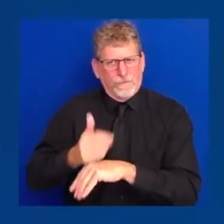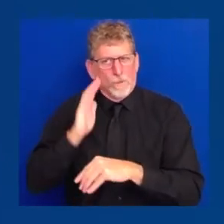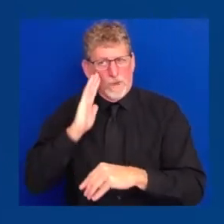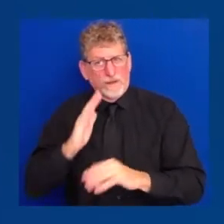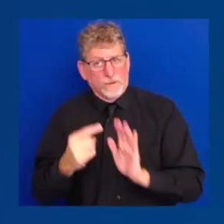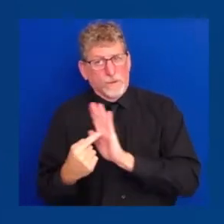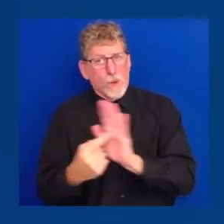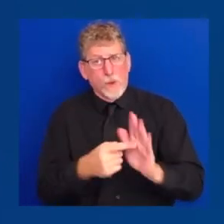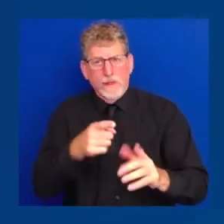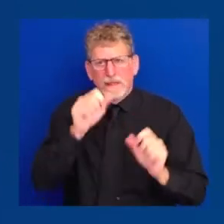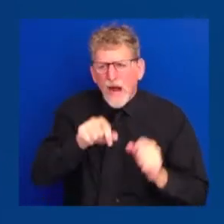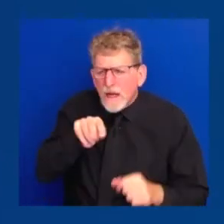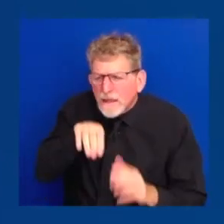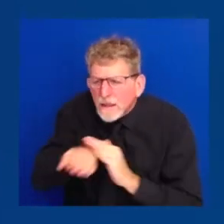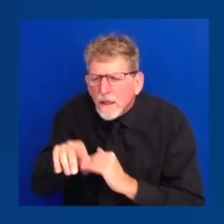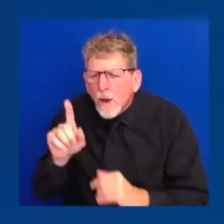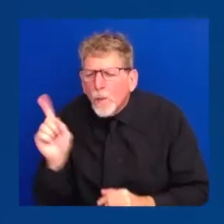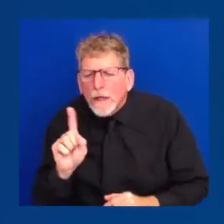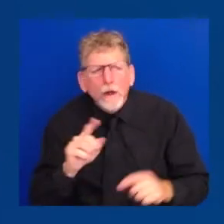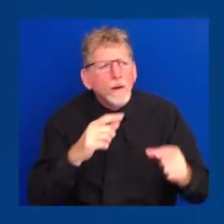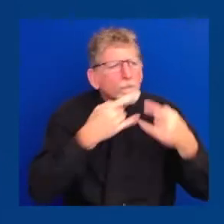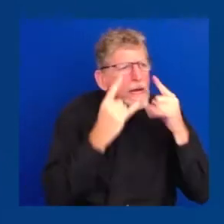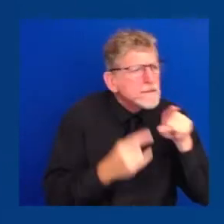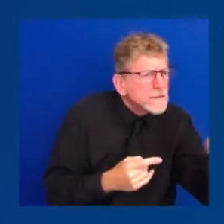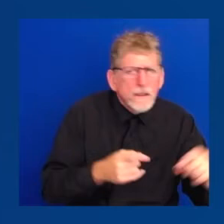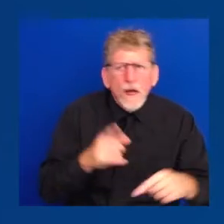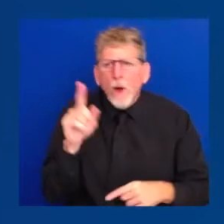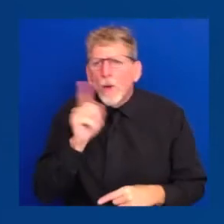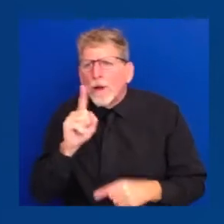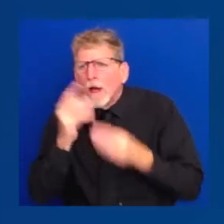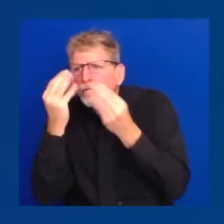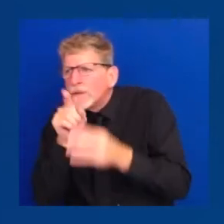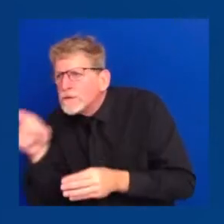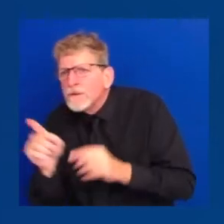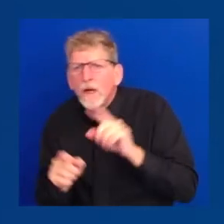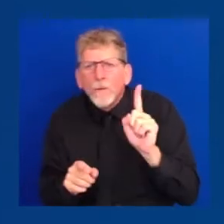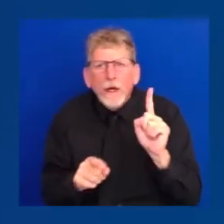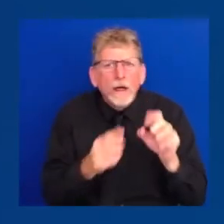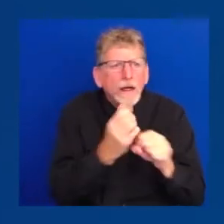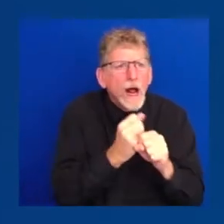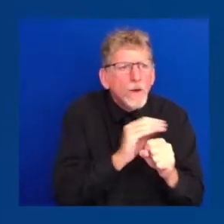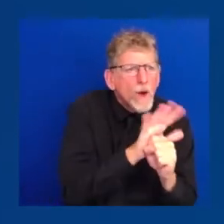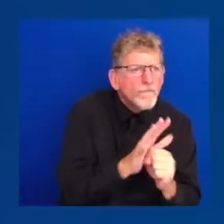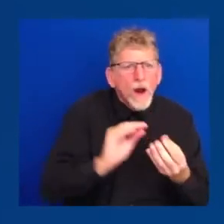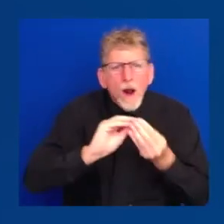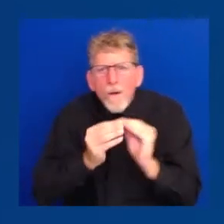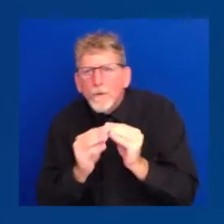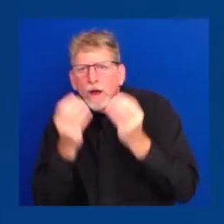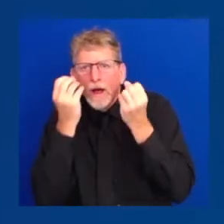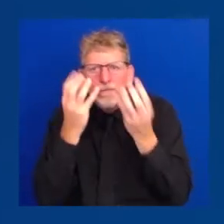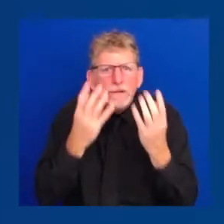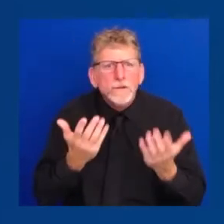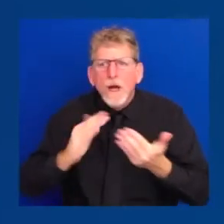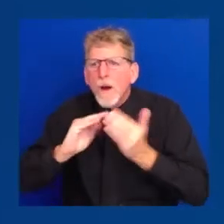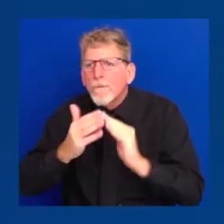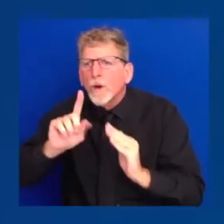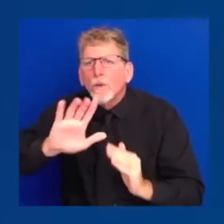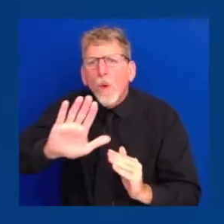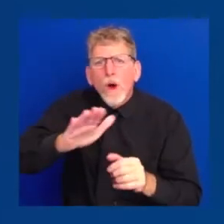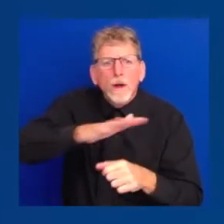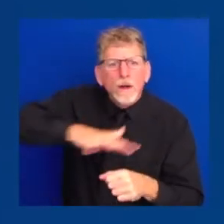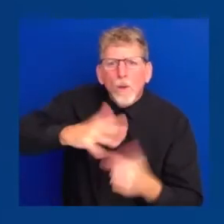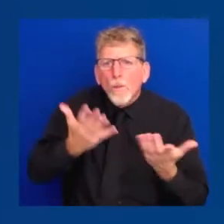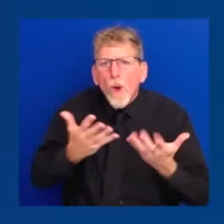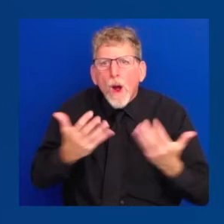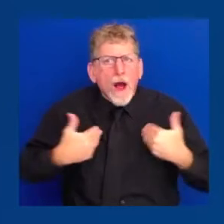find the latest information on COVID-19 in your community. Now let me turn it over to Secretary Becerra to cover how the President's